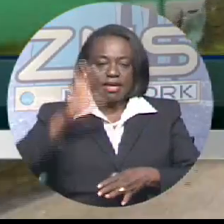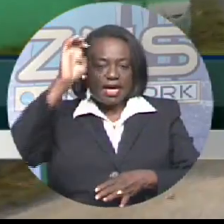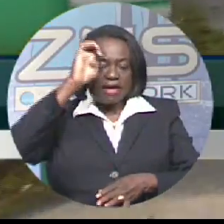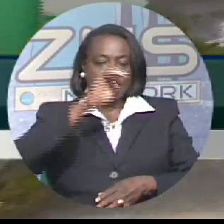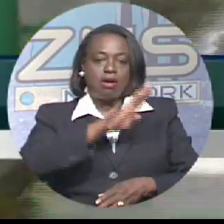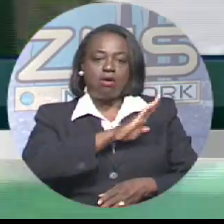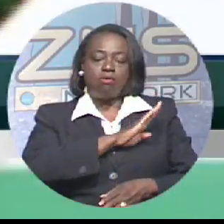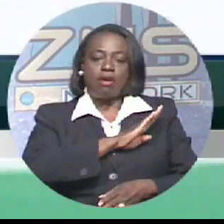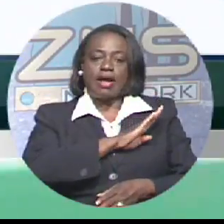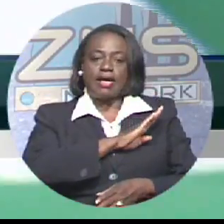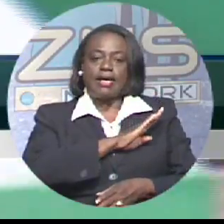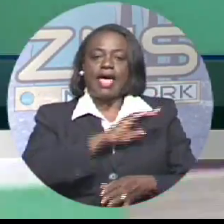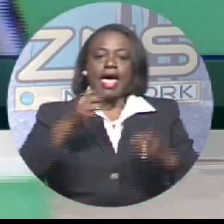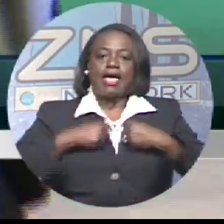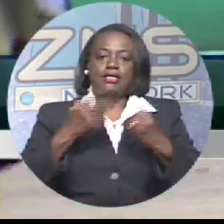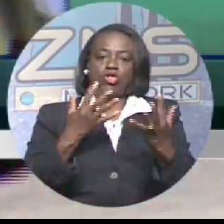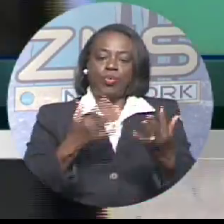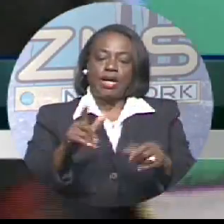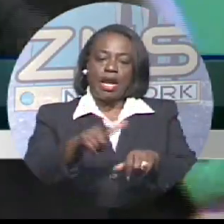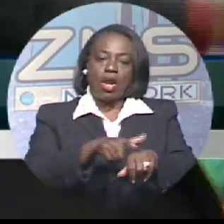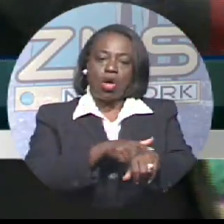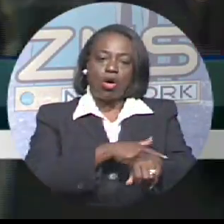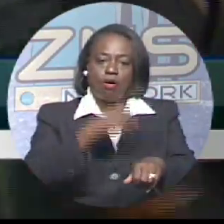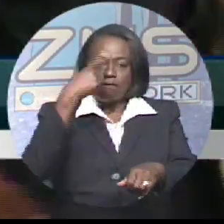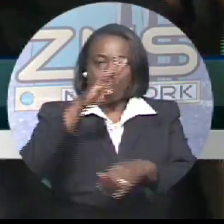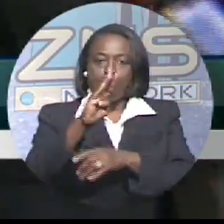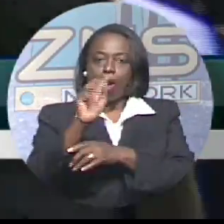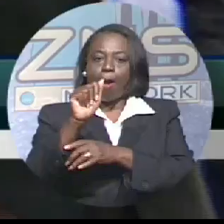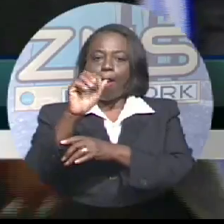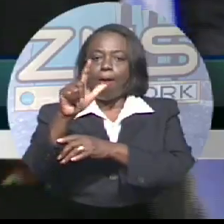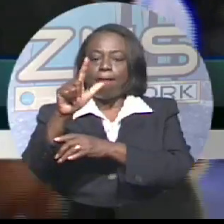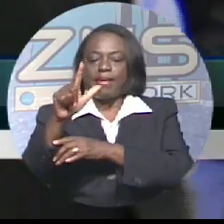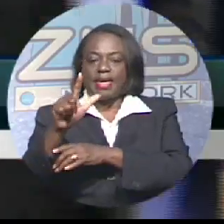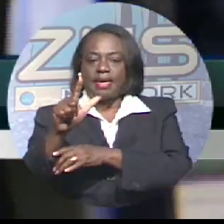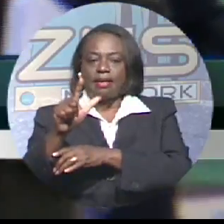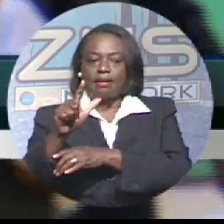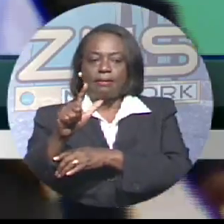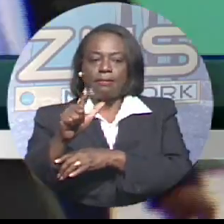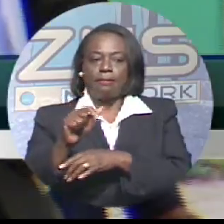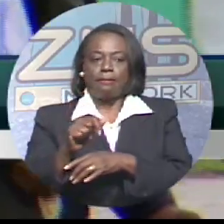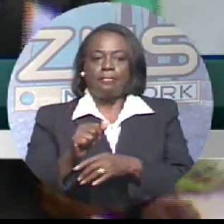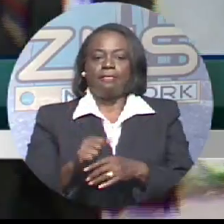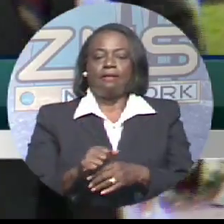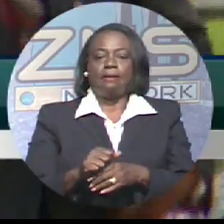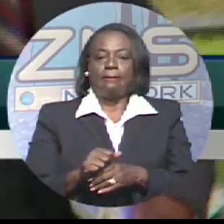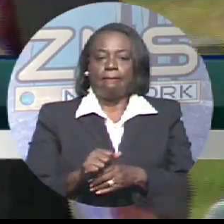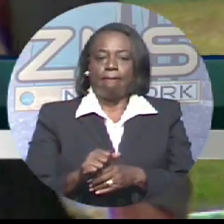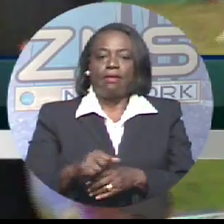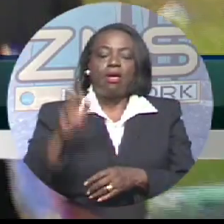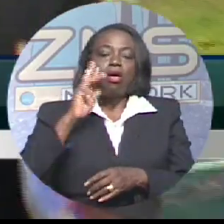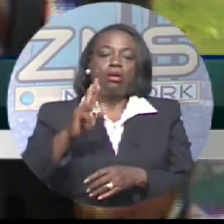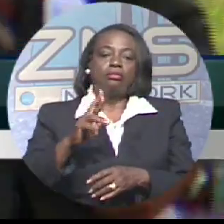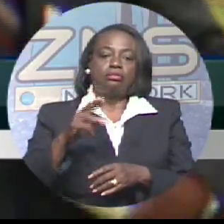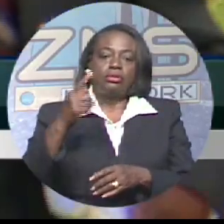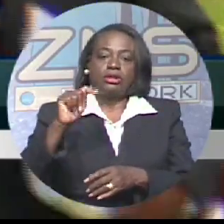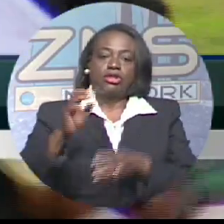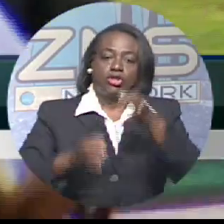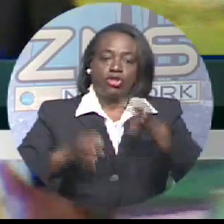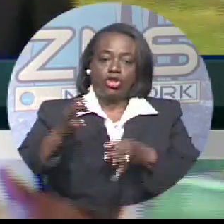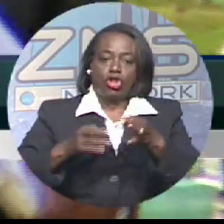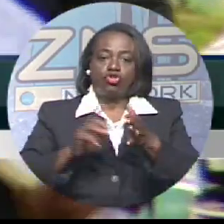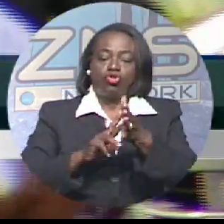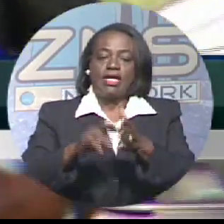he will have to wait just a bit longer for the Chief Magistrate, Joanne Ferguson Pratt, to make her decision. Her ruling is set for Monday.